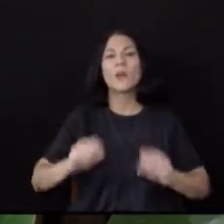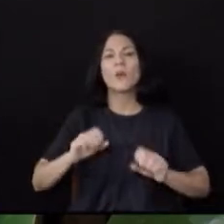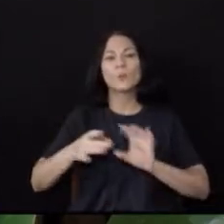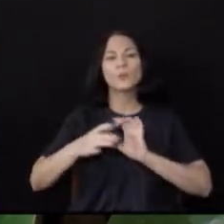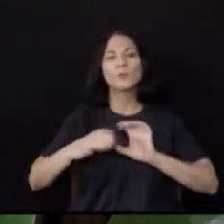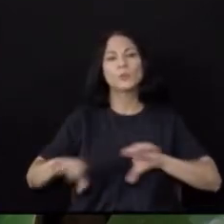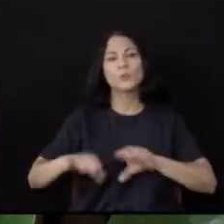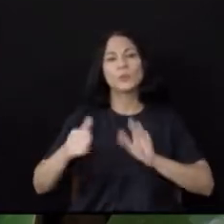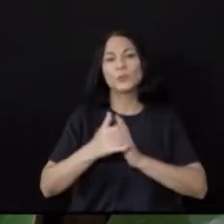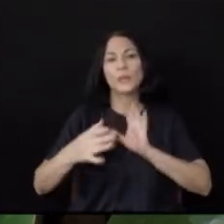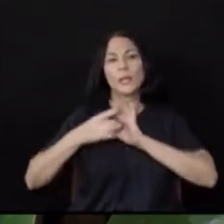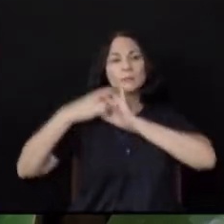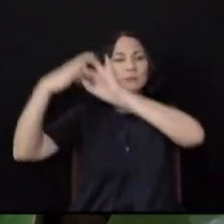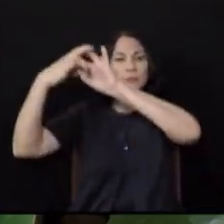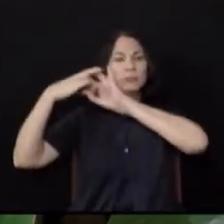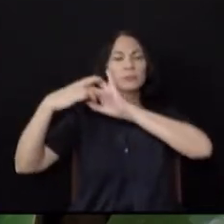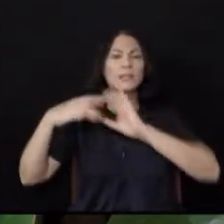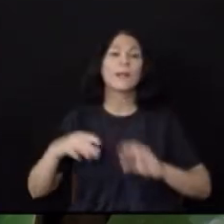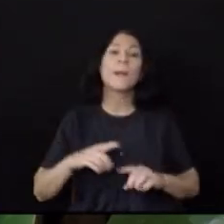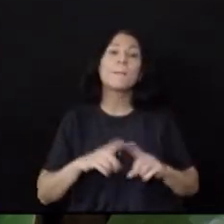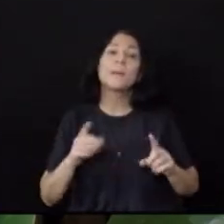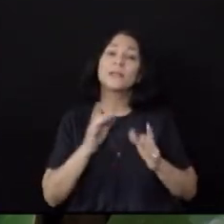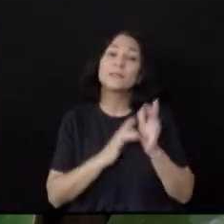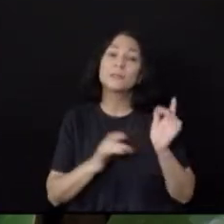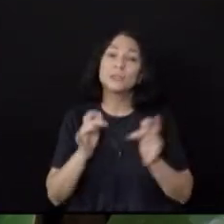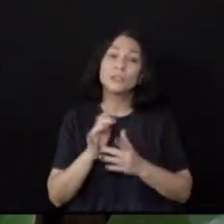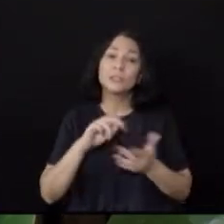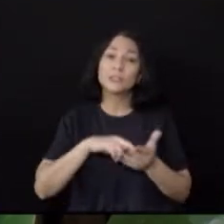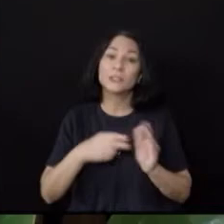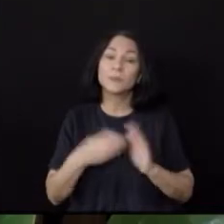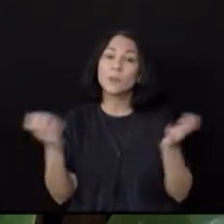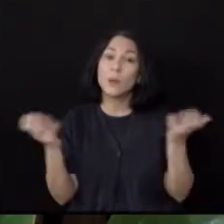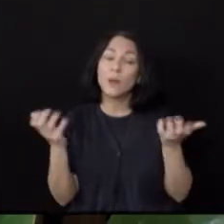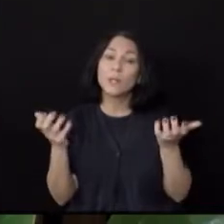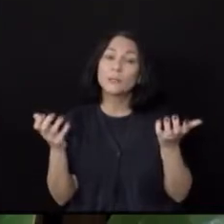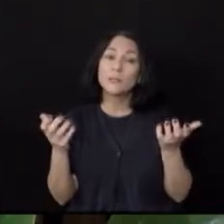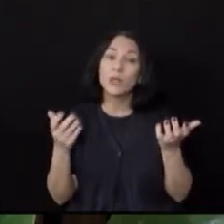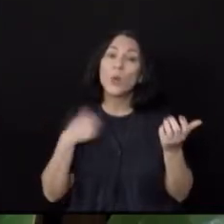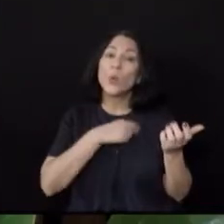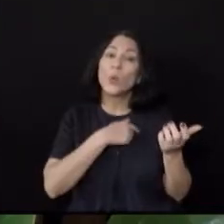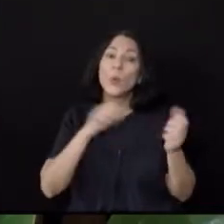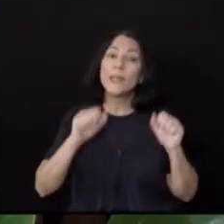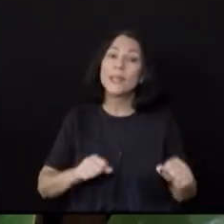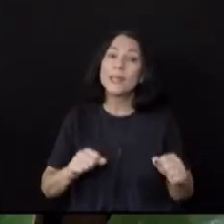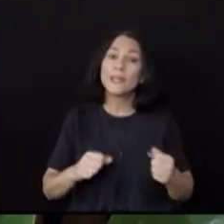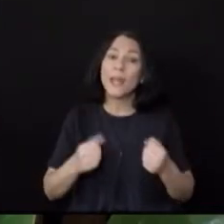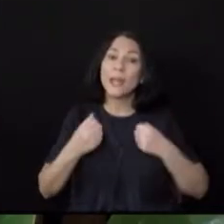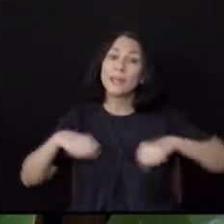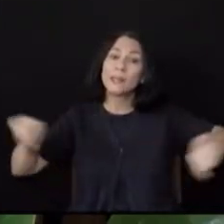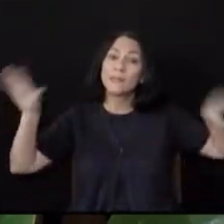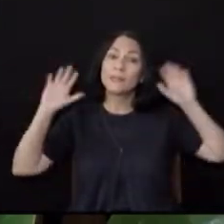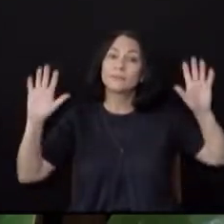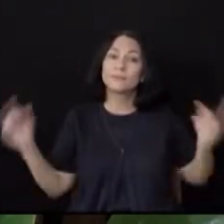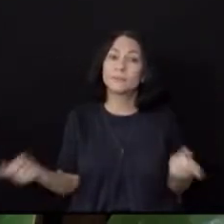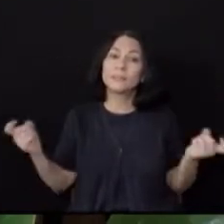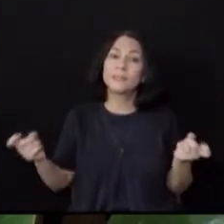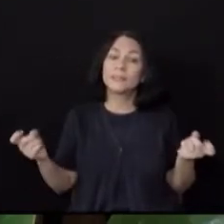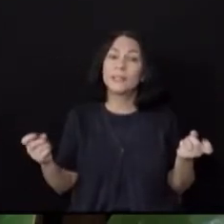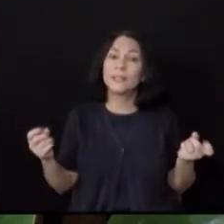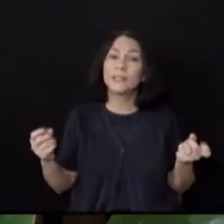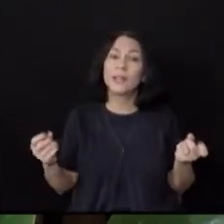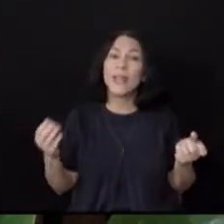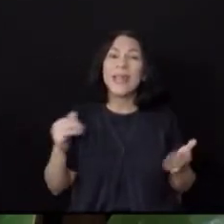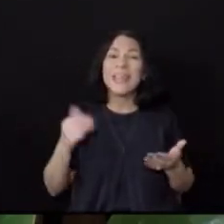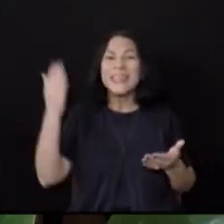up your cross and follow me, was that we are to lay down our lives daily, to die to sin so that he may raise us to